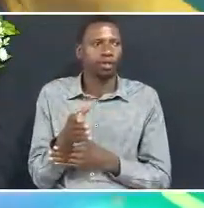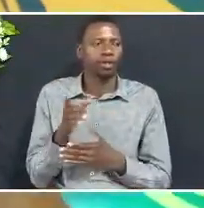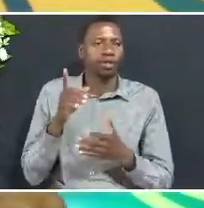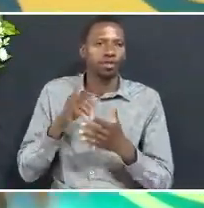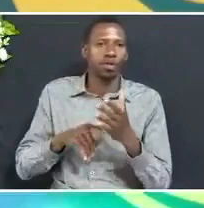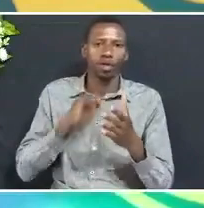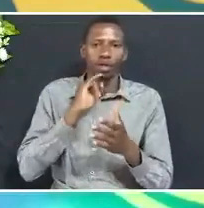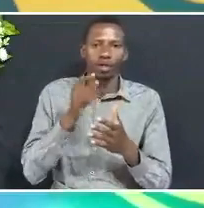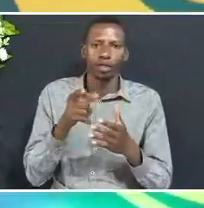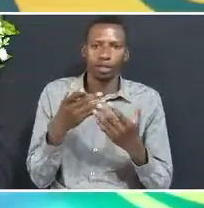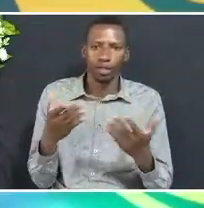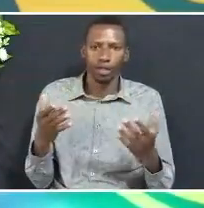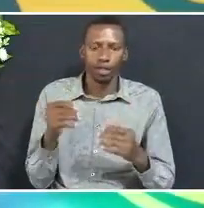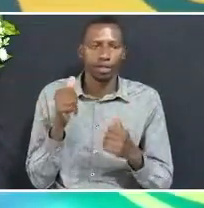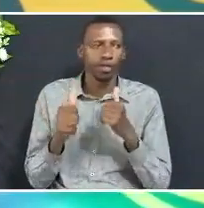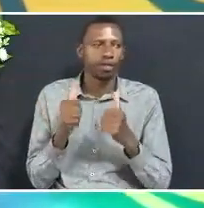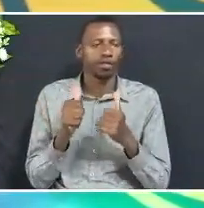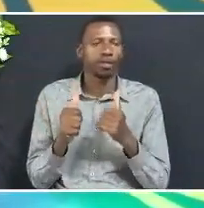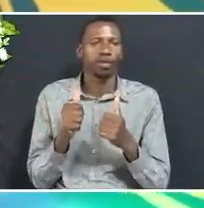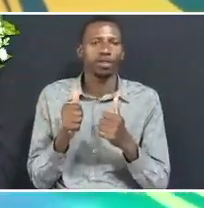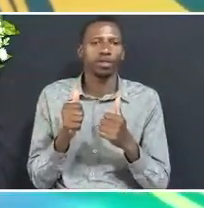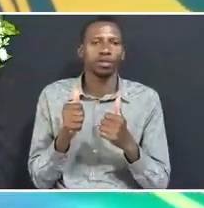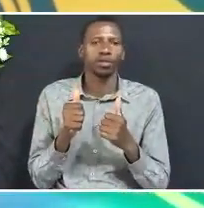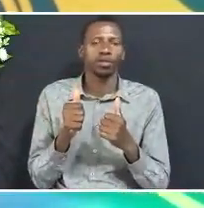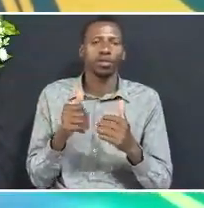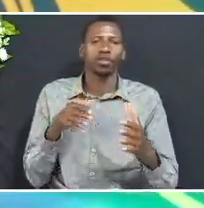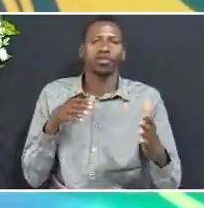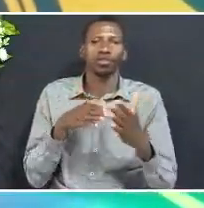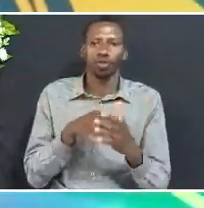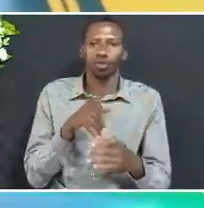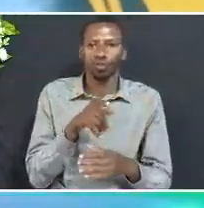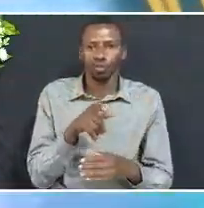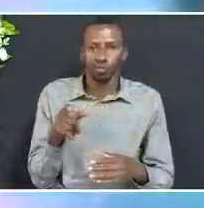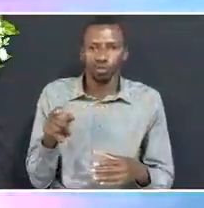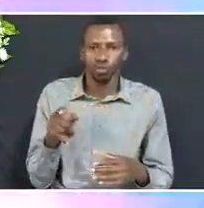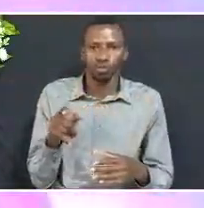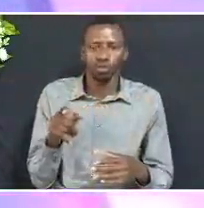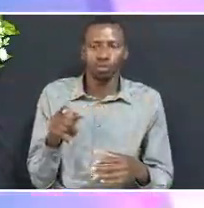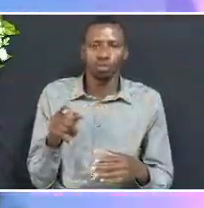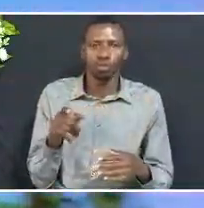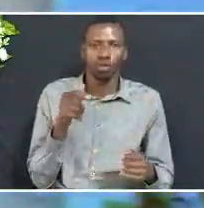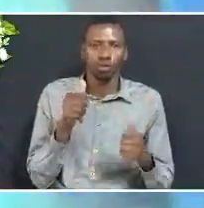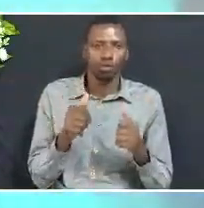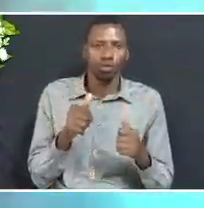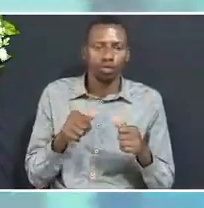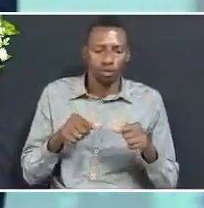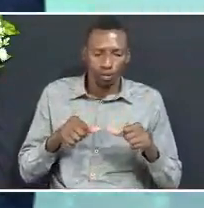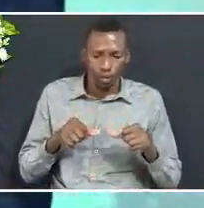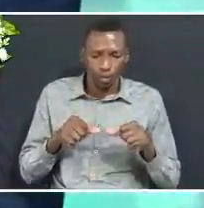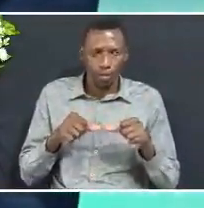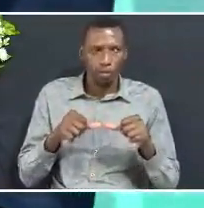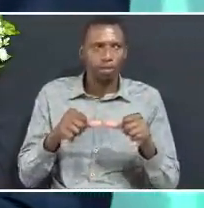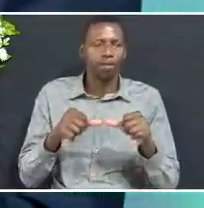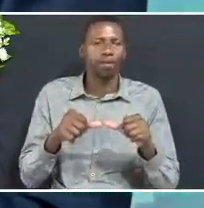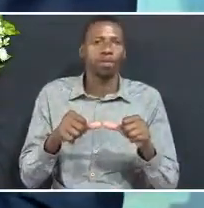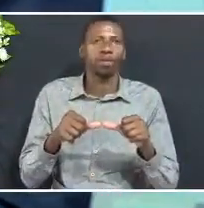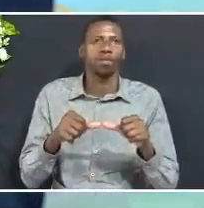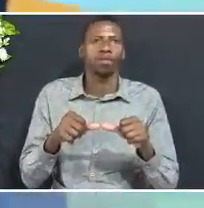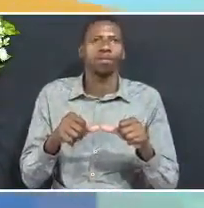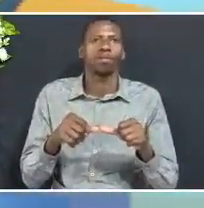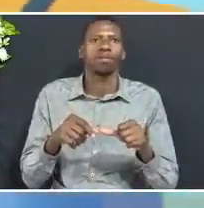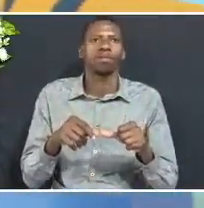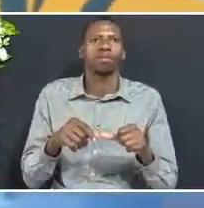this thing that is prohibiting you, that is stopping you, that is consistently